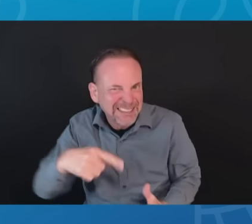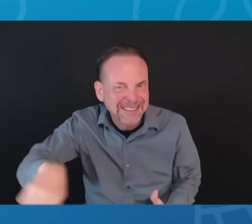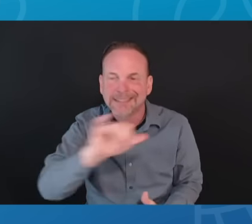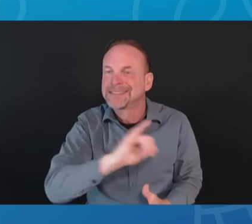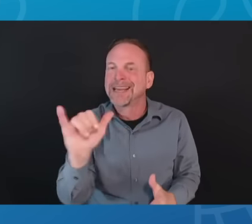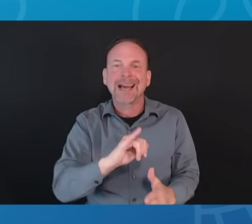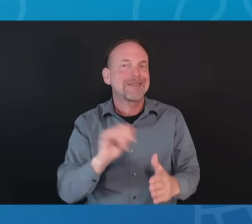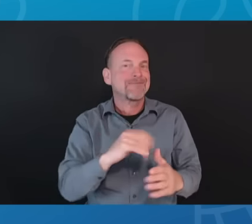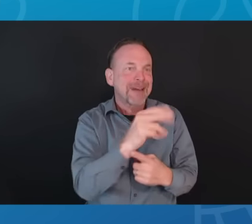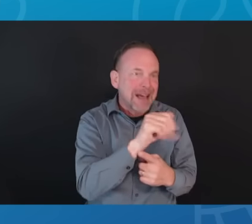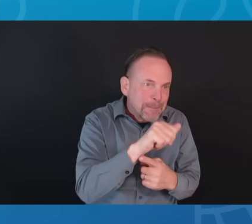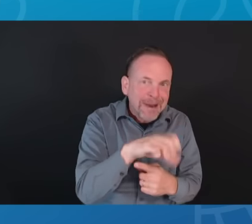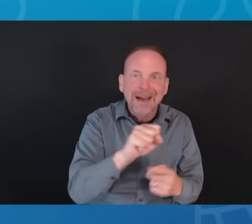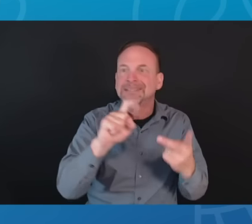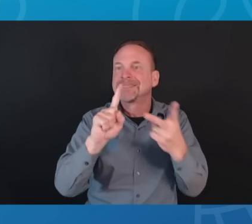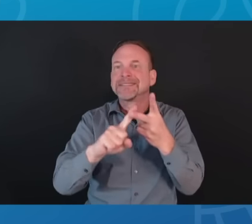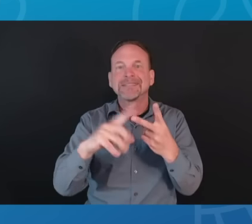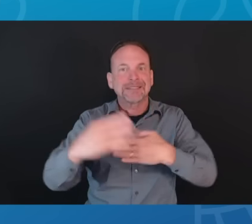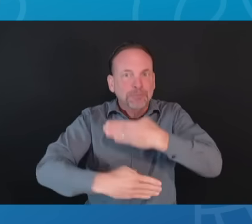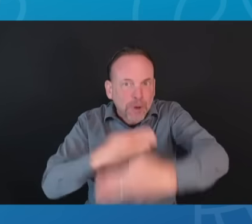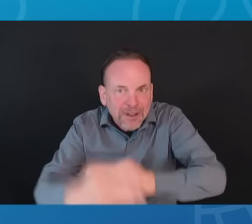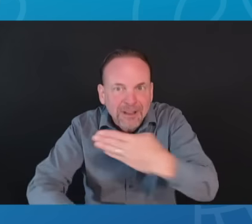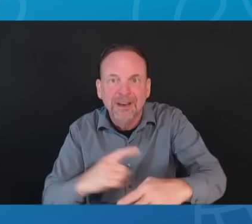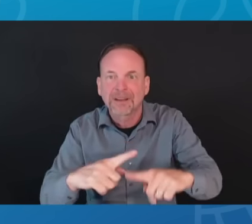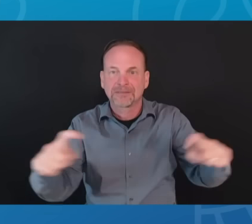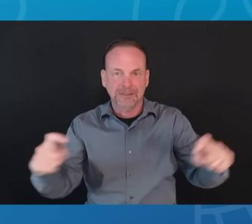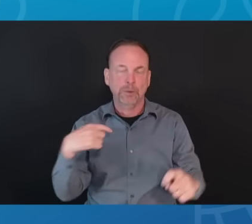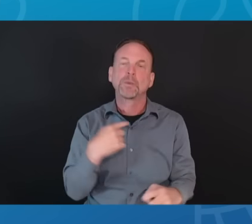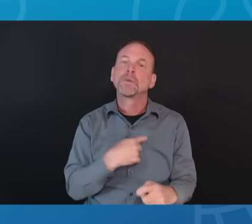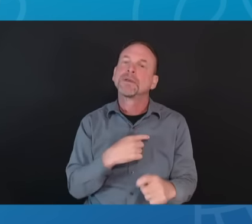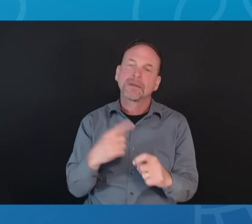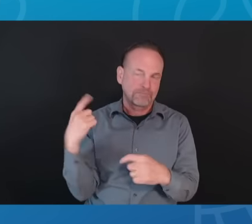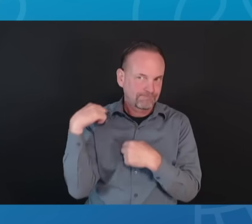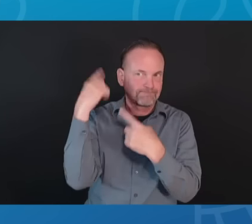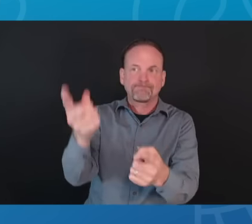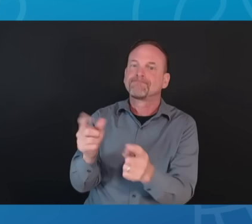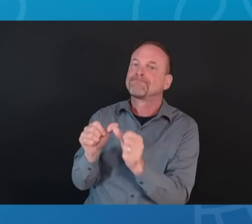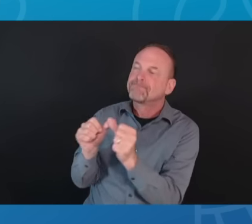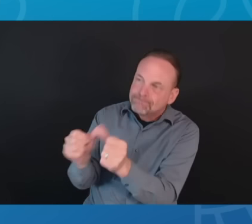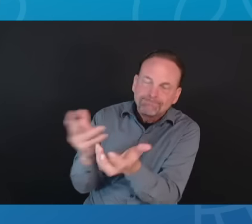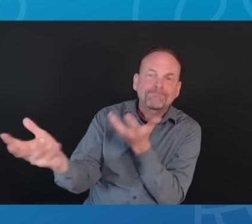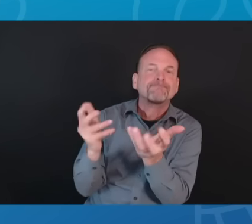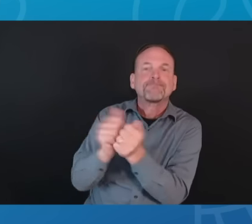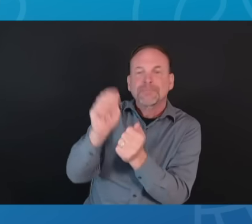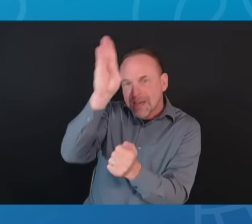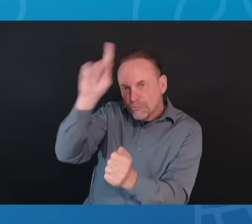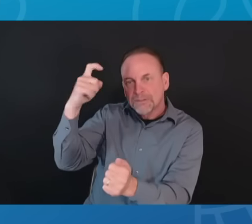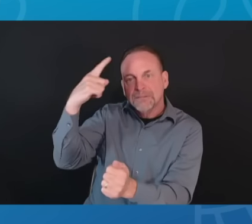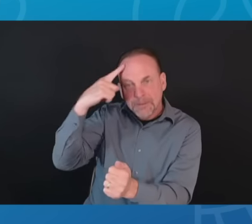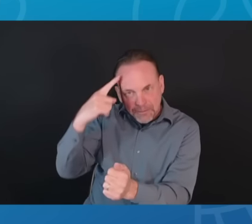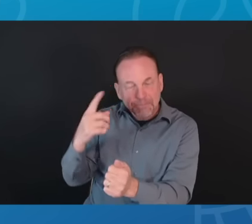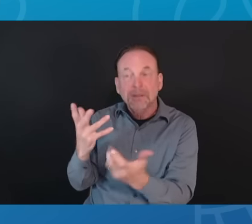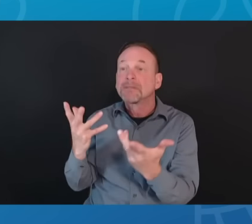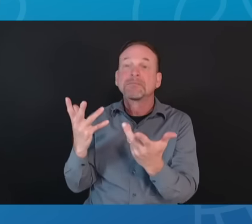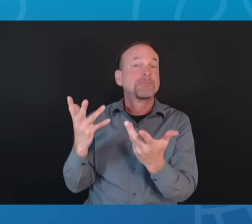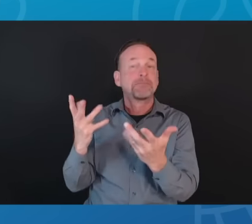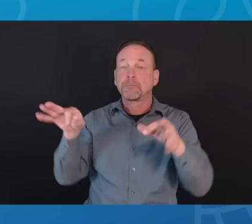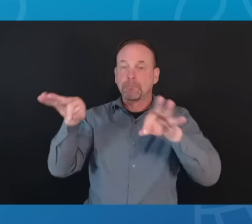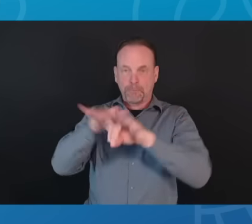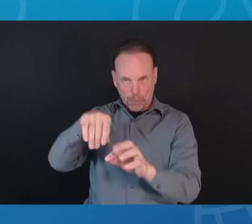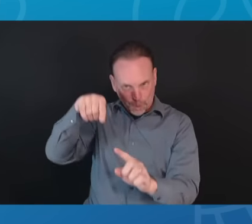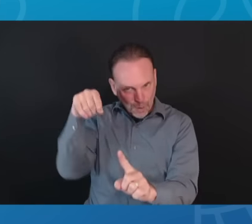continue to talk with the Iraqi government about the importance of preventing attacks from within Iraq's borders, preventing attacks